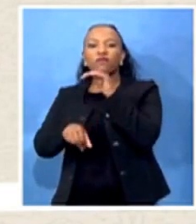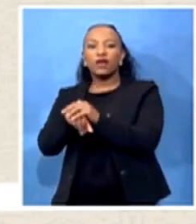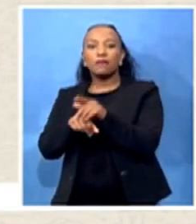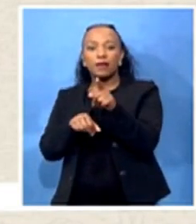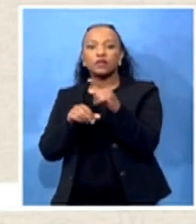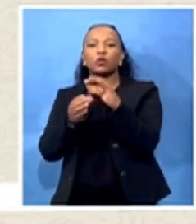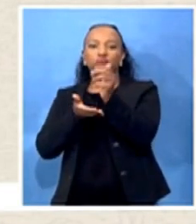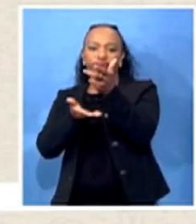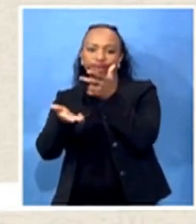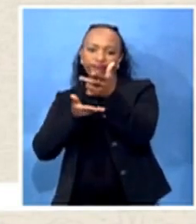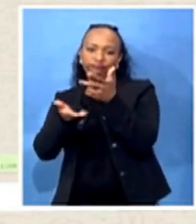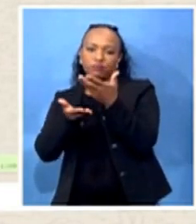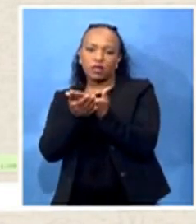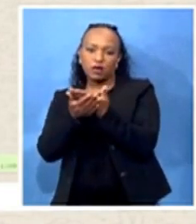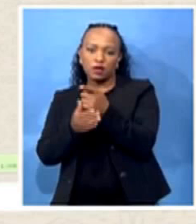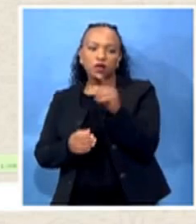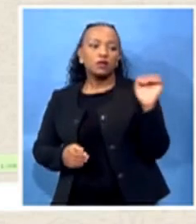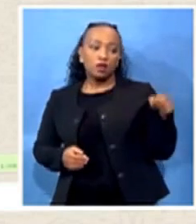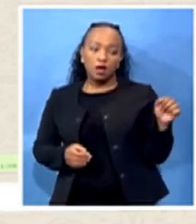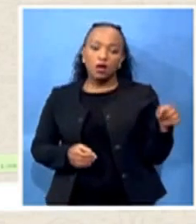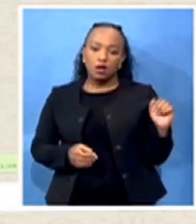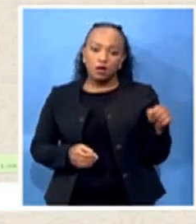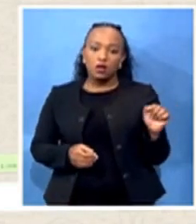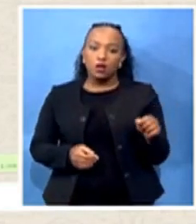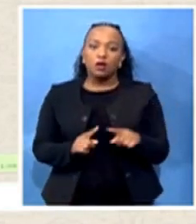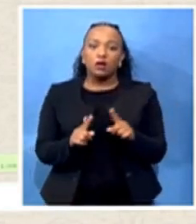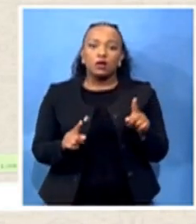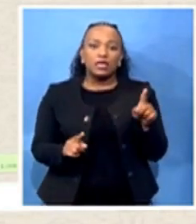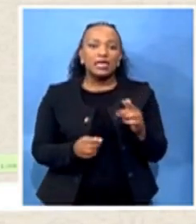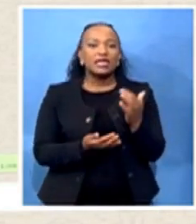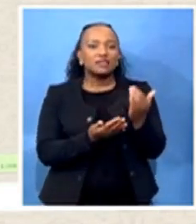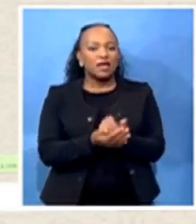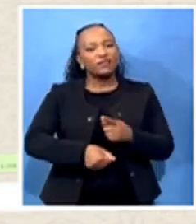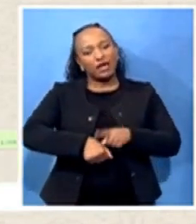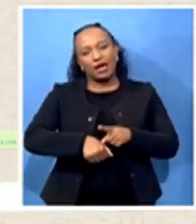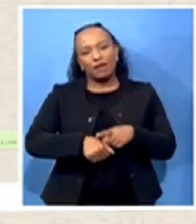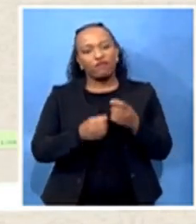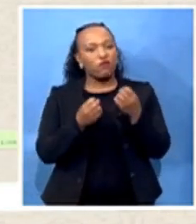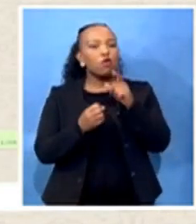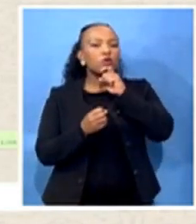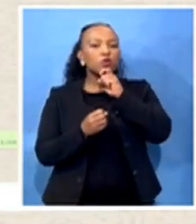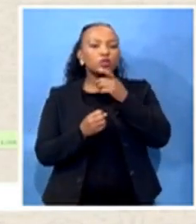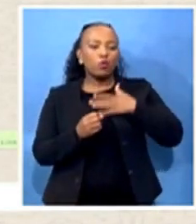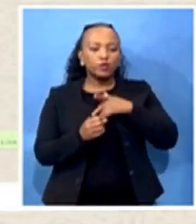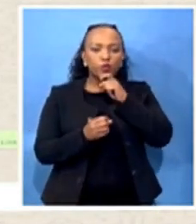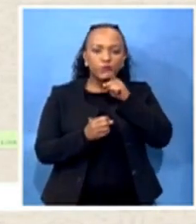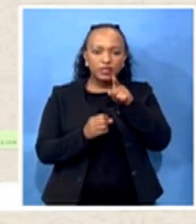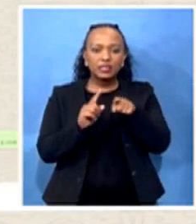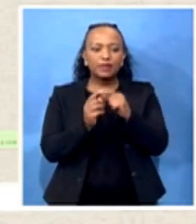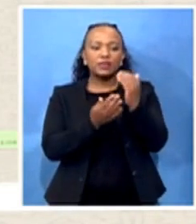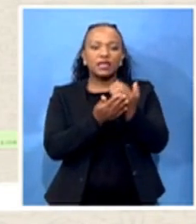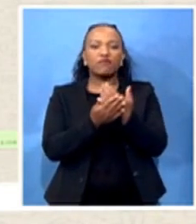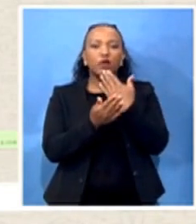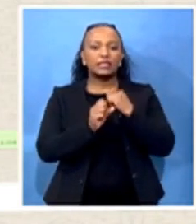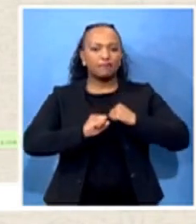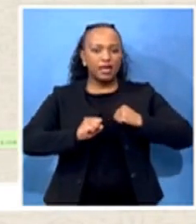Yeah, and it really does save a lot of time for our users. It also saves them space and data, since this is